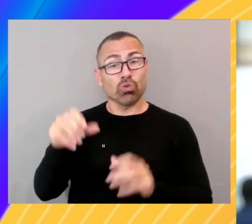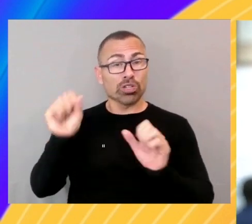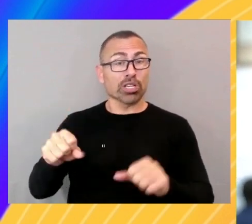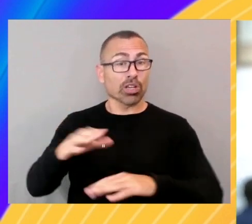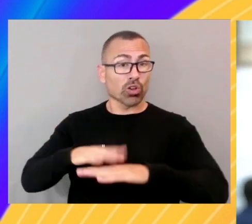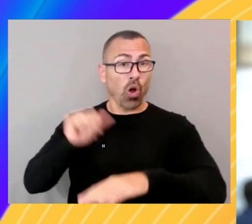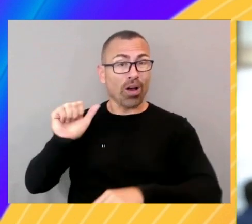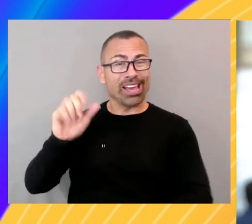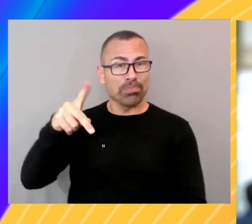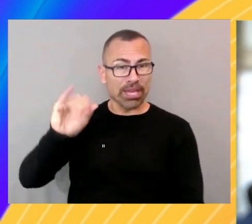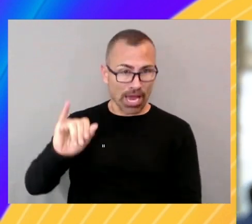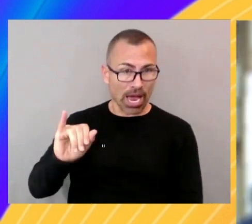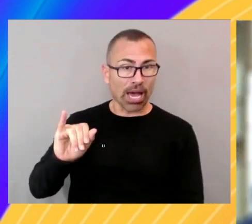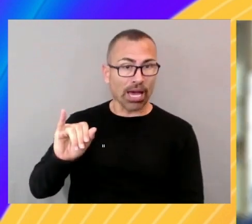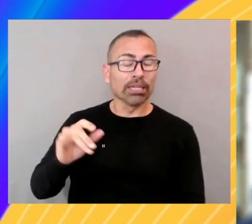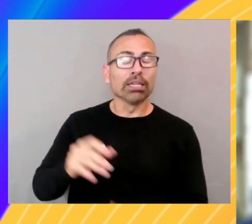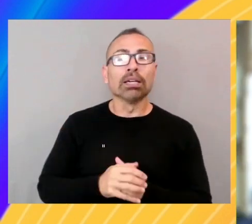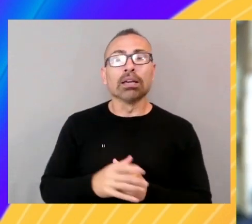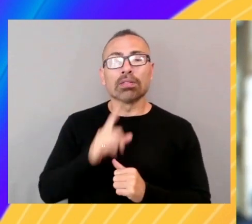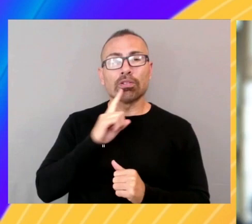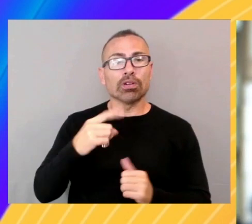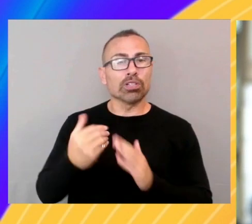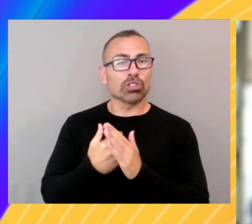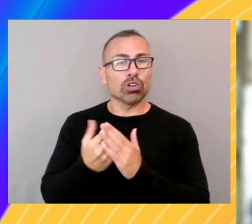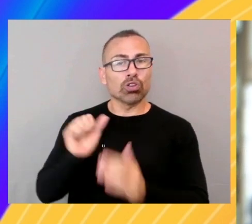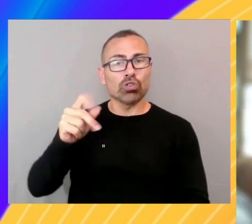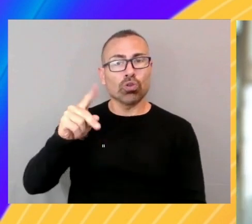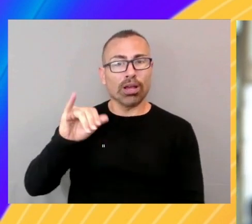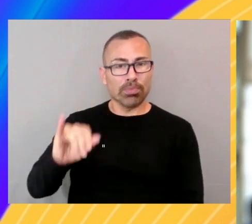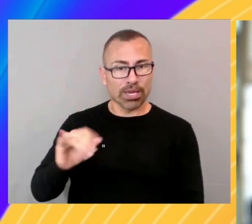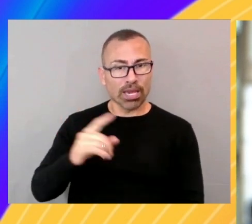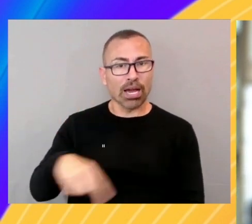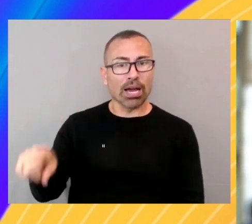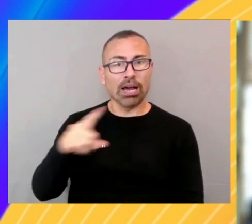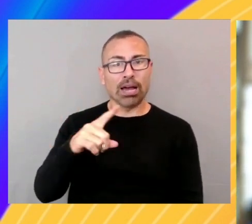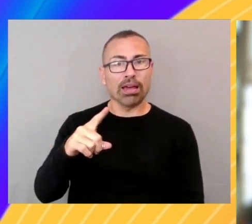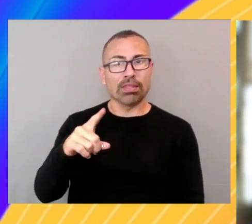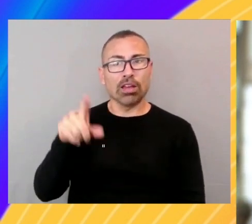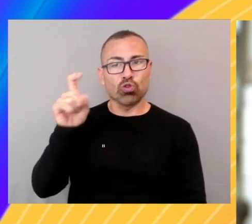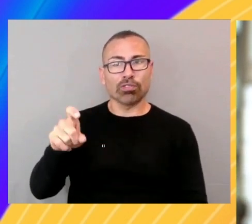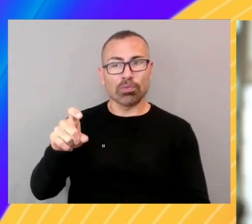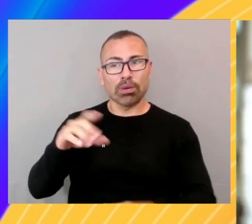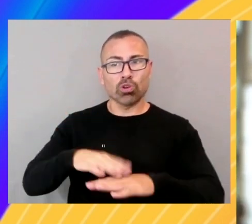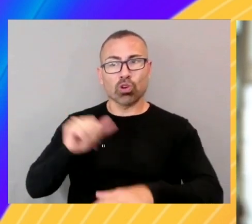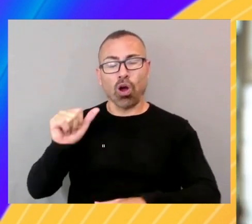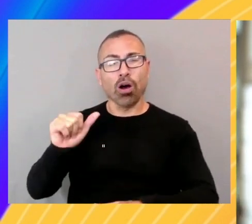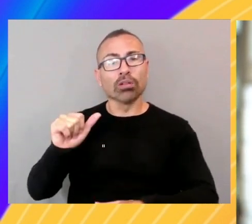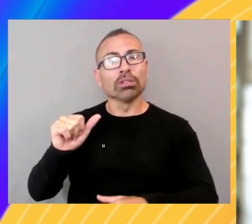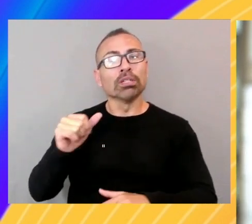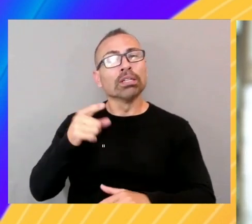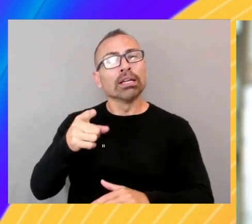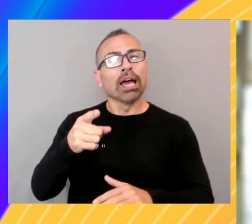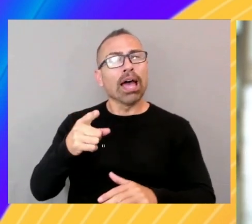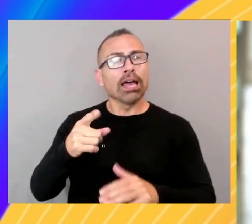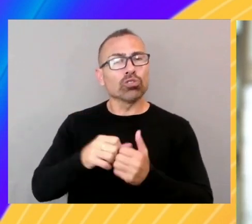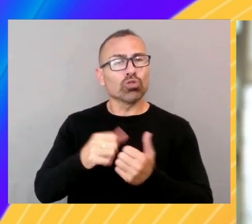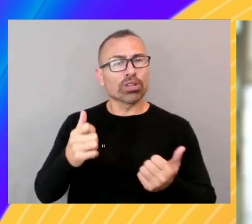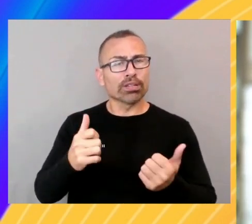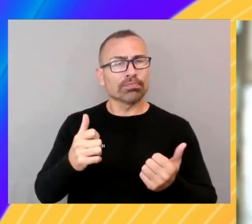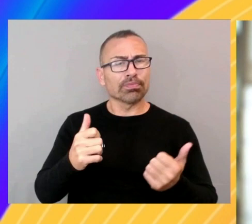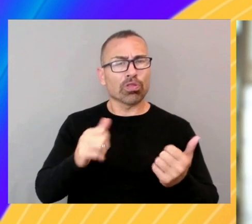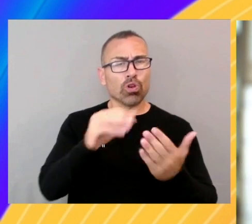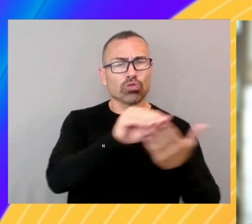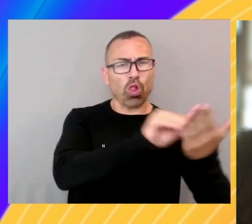is a new API which we call put audit events API. You just need to be able to call that, and you can push the logs in. Now, we have